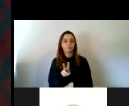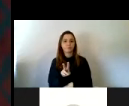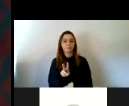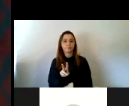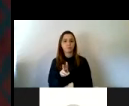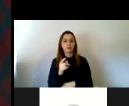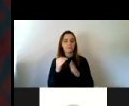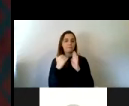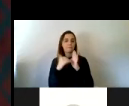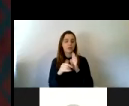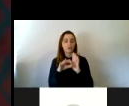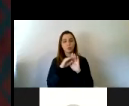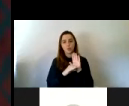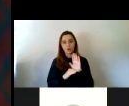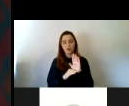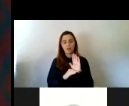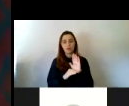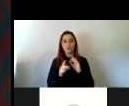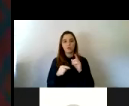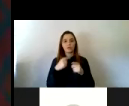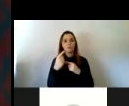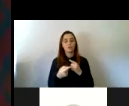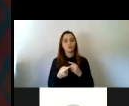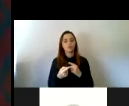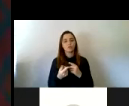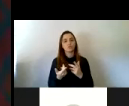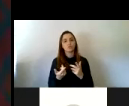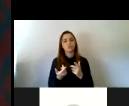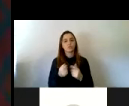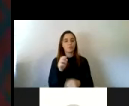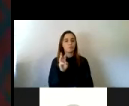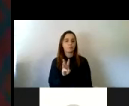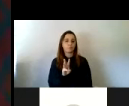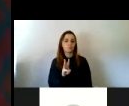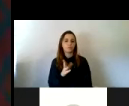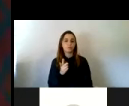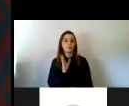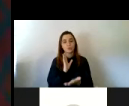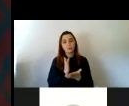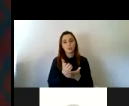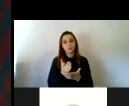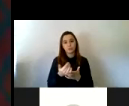mid-year programmers, and from the third year, we are in the senior program.